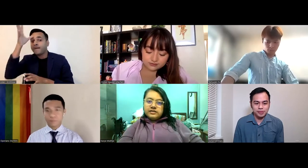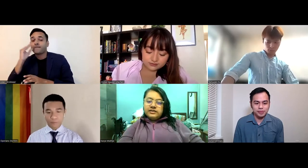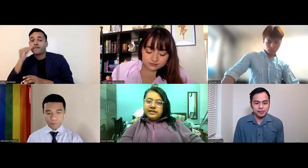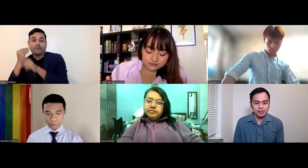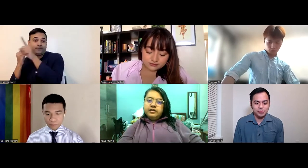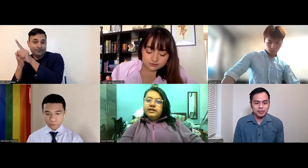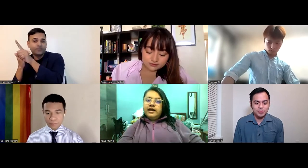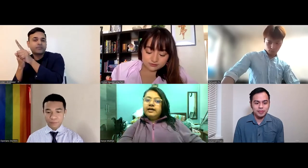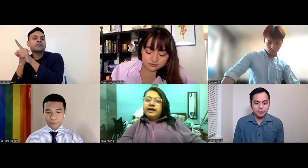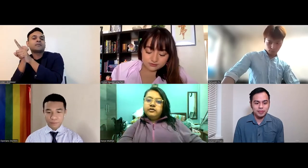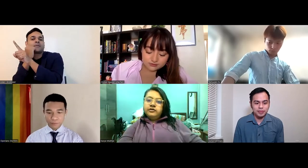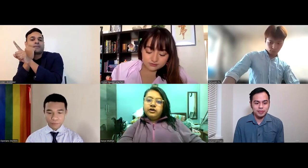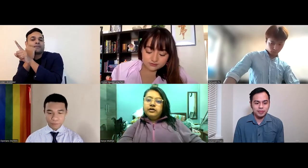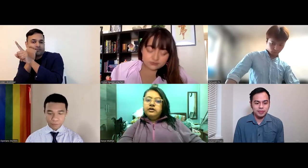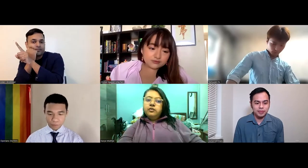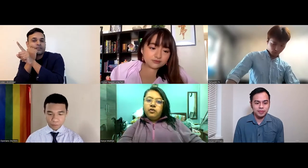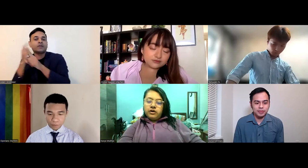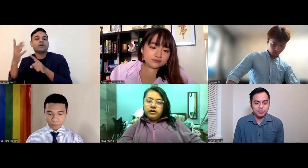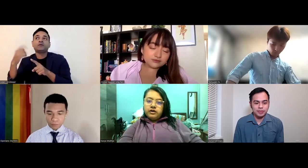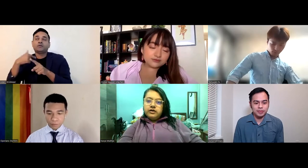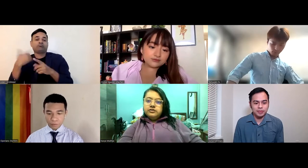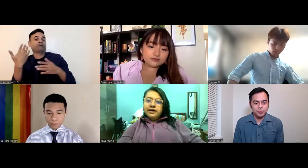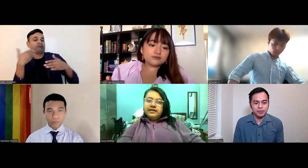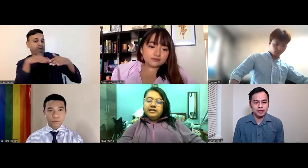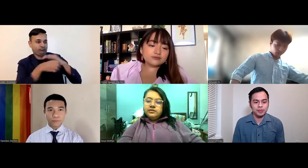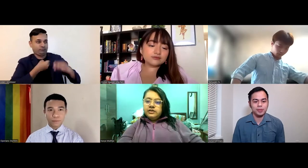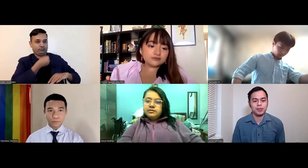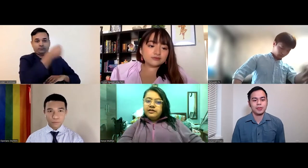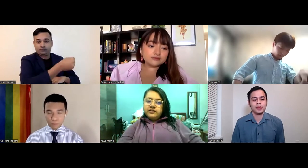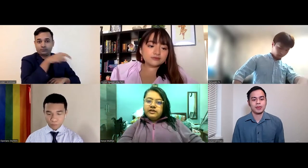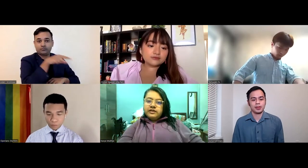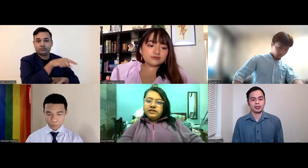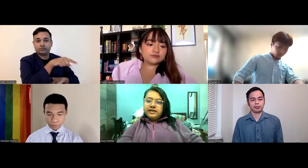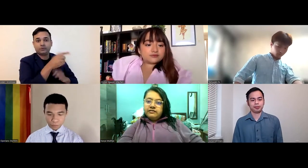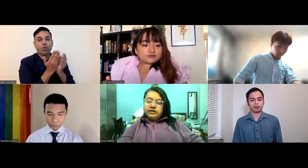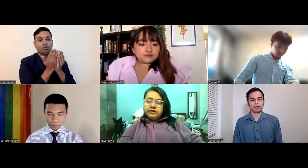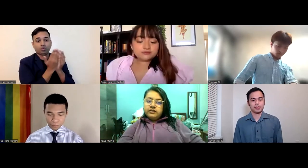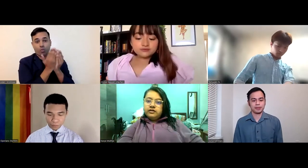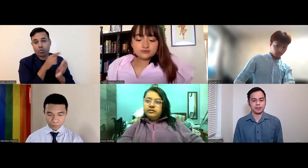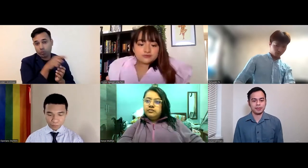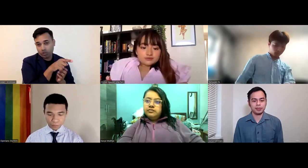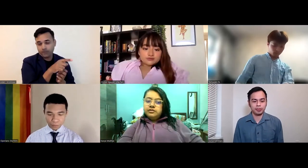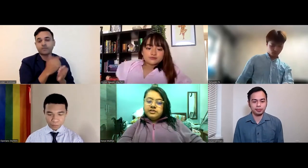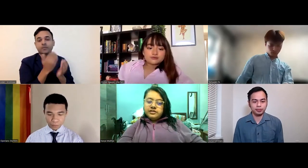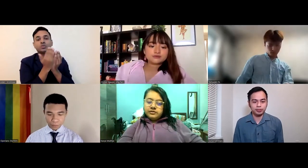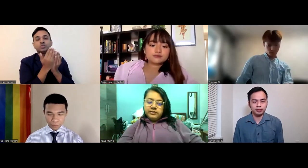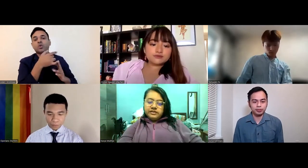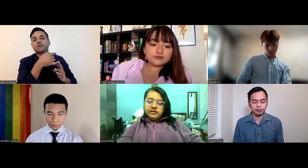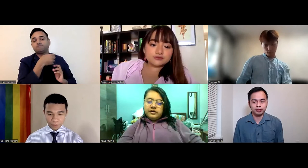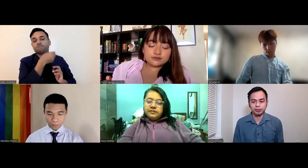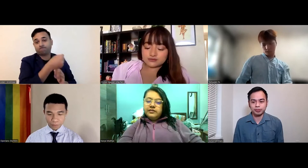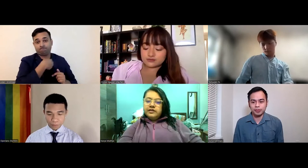was disabled and I could not walk. So I think this was my first ever tryst